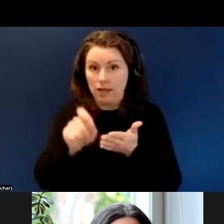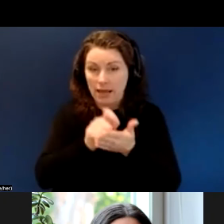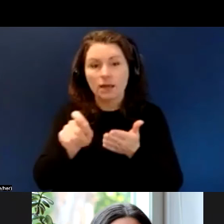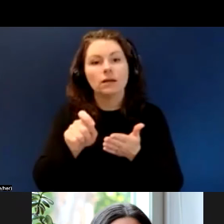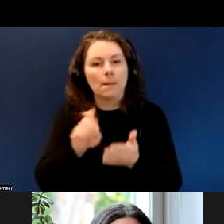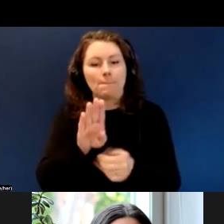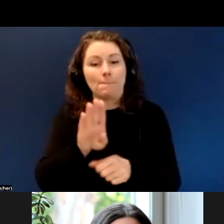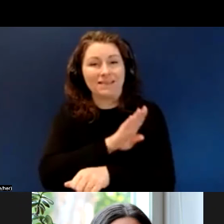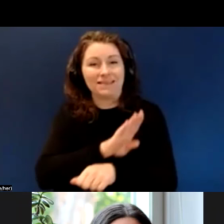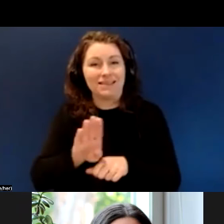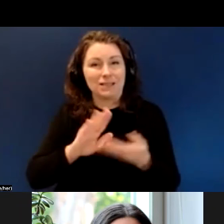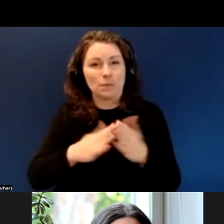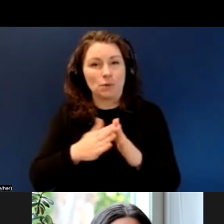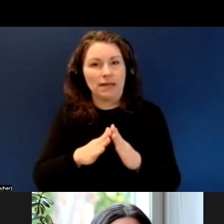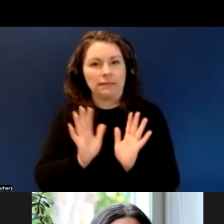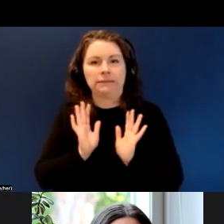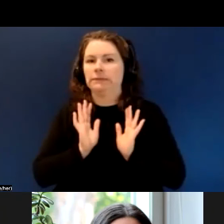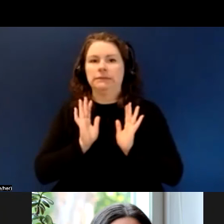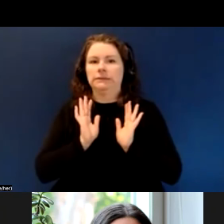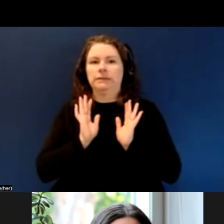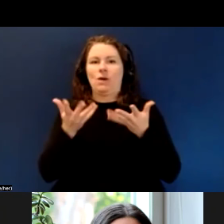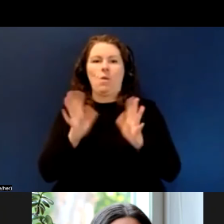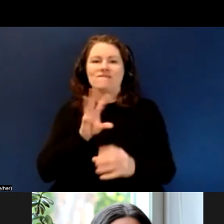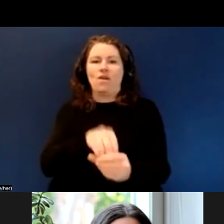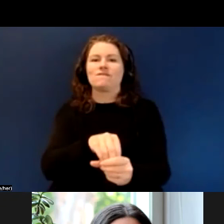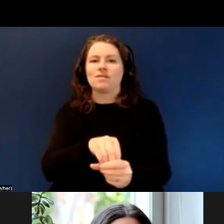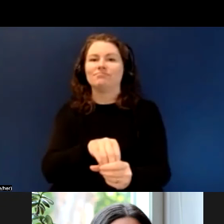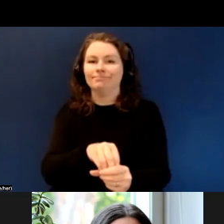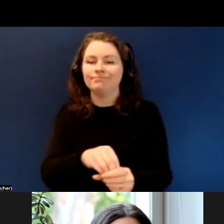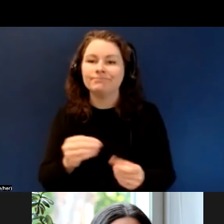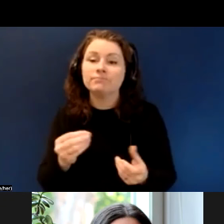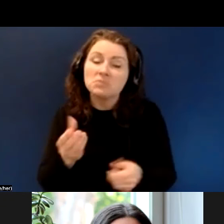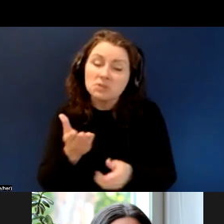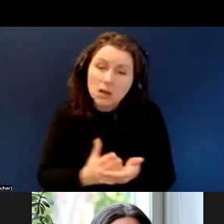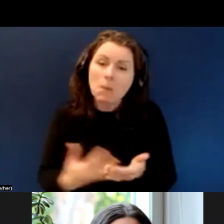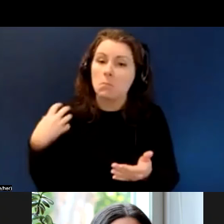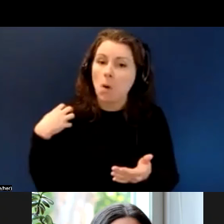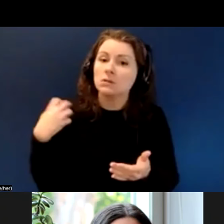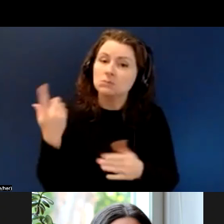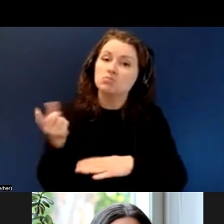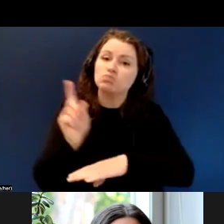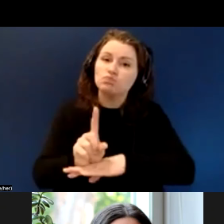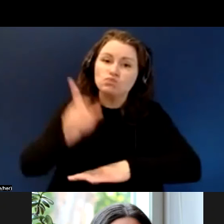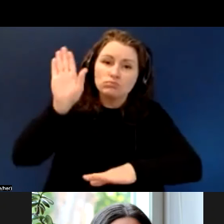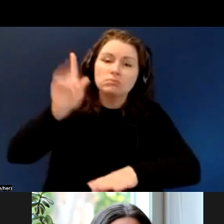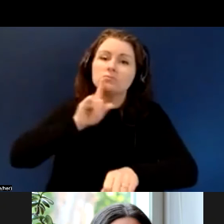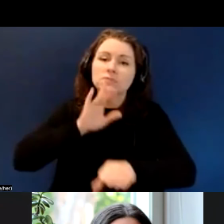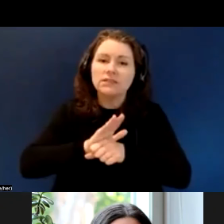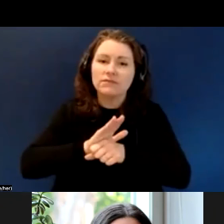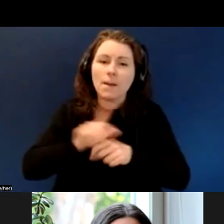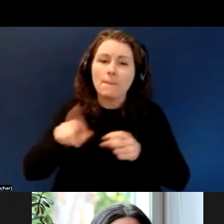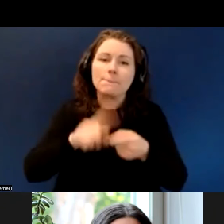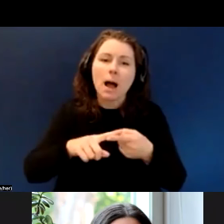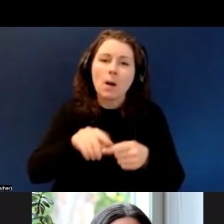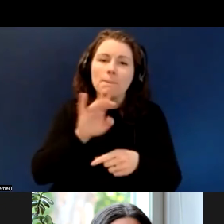generally pretty shy about getting involved and supporting that, though we have had employers testify on bills before. And I think they need to